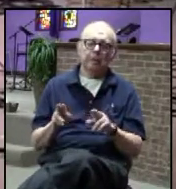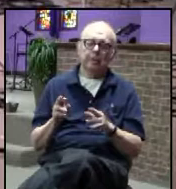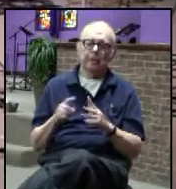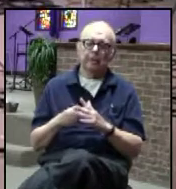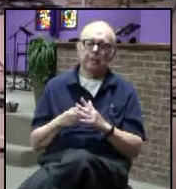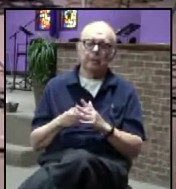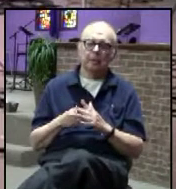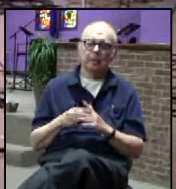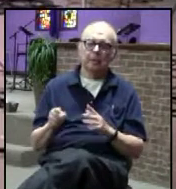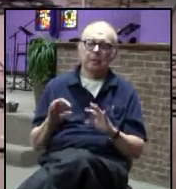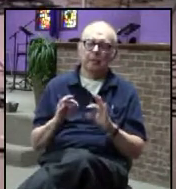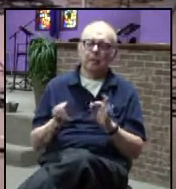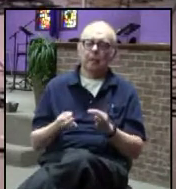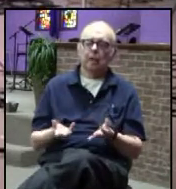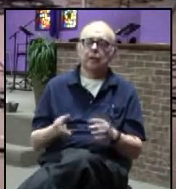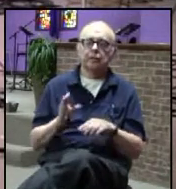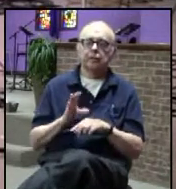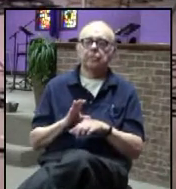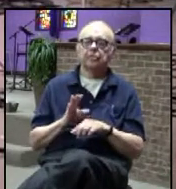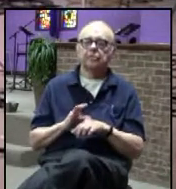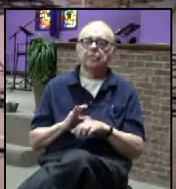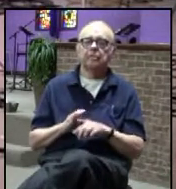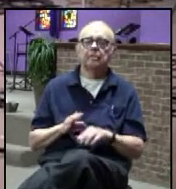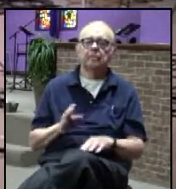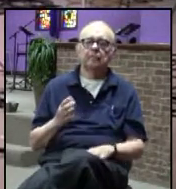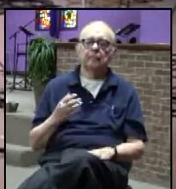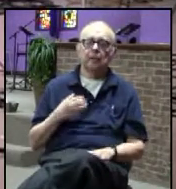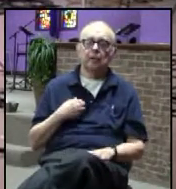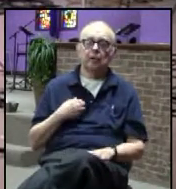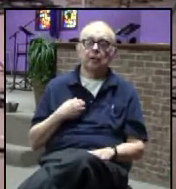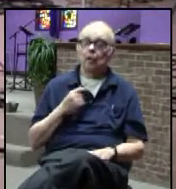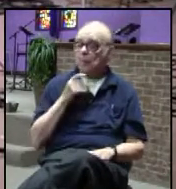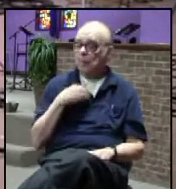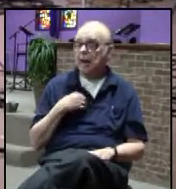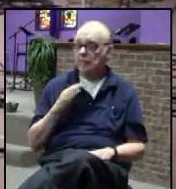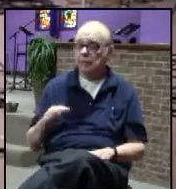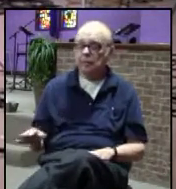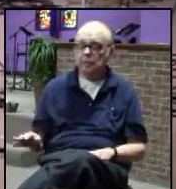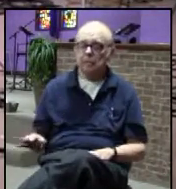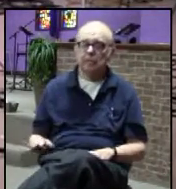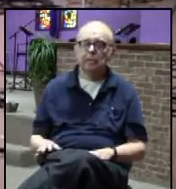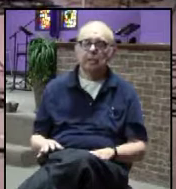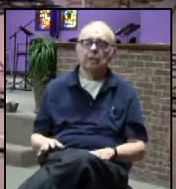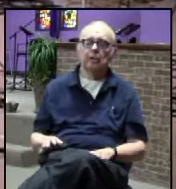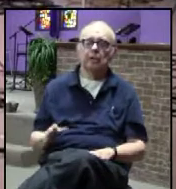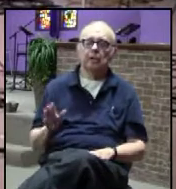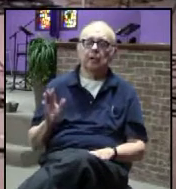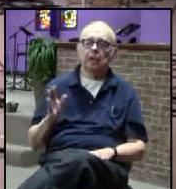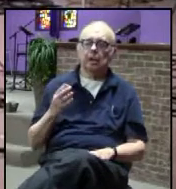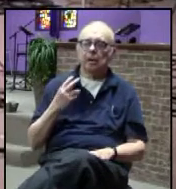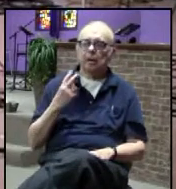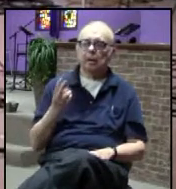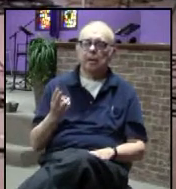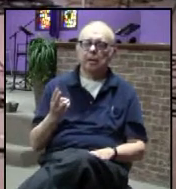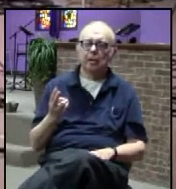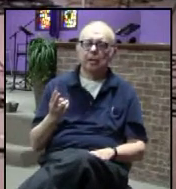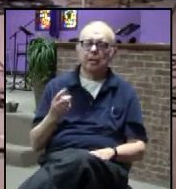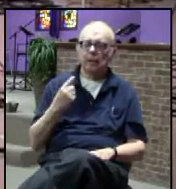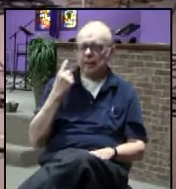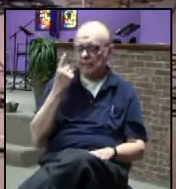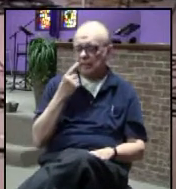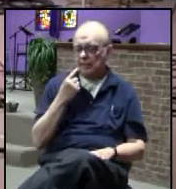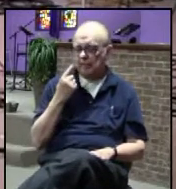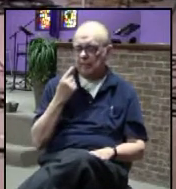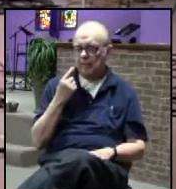And there are families in our church who has children. And if you've ever had to look at the expense